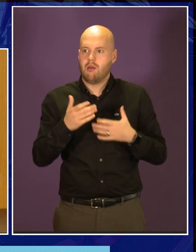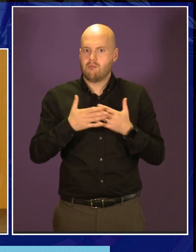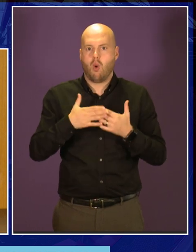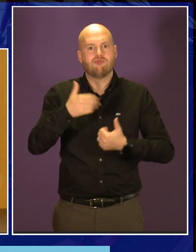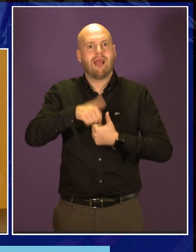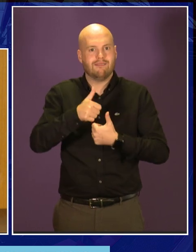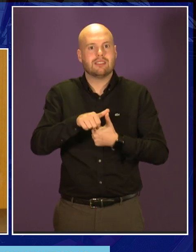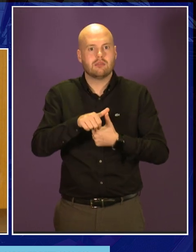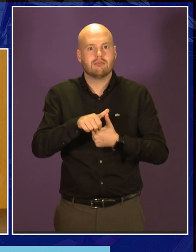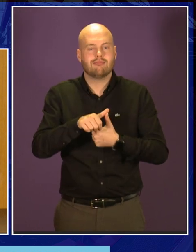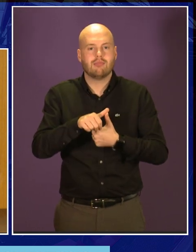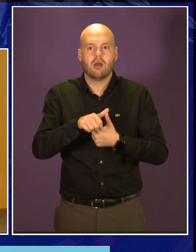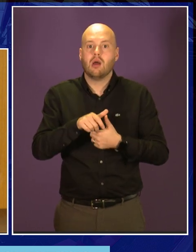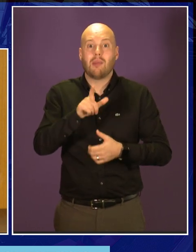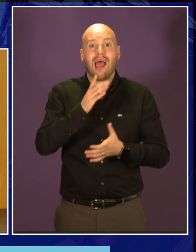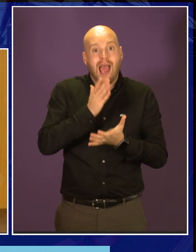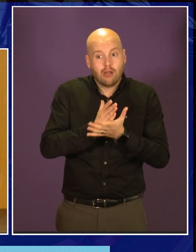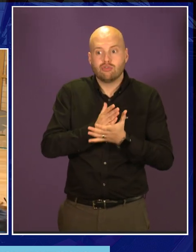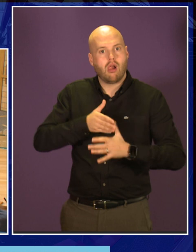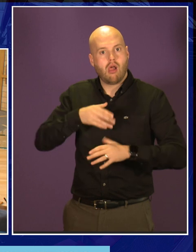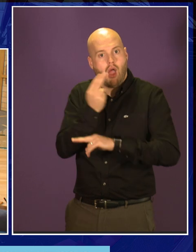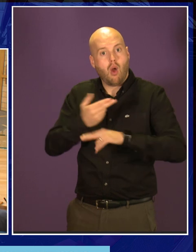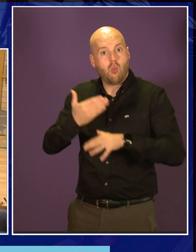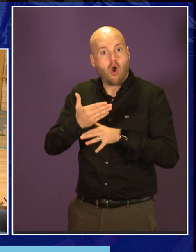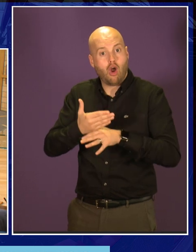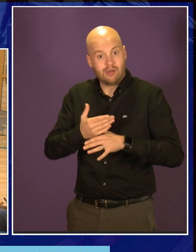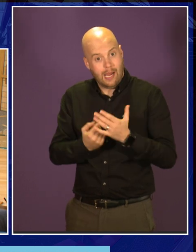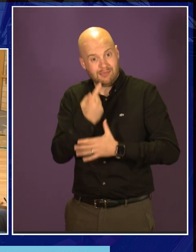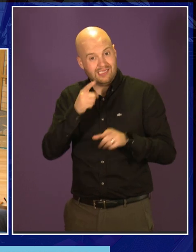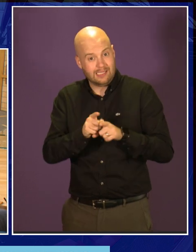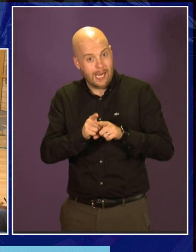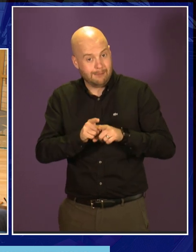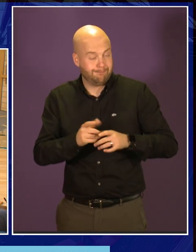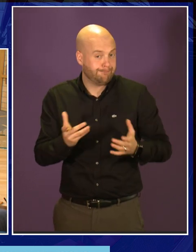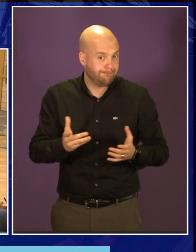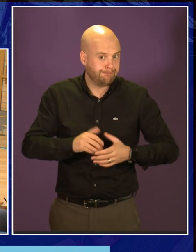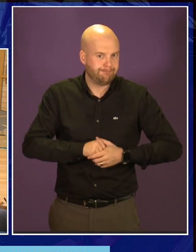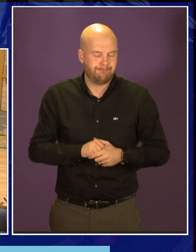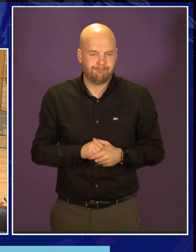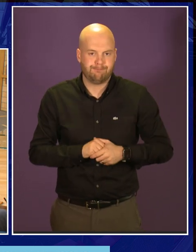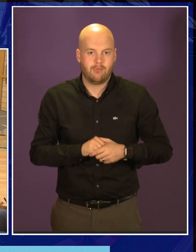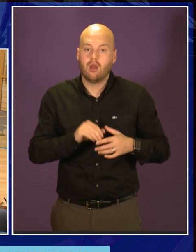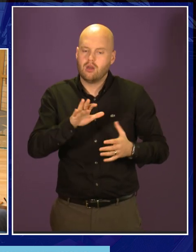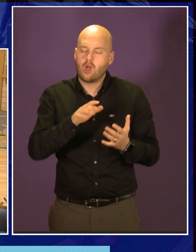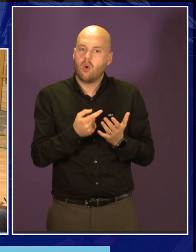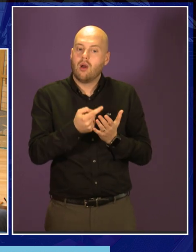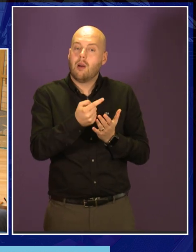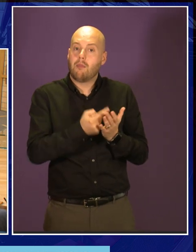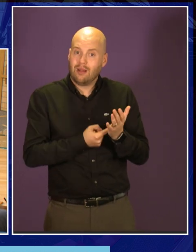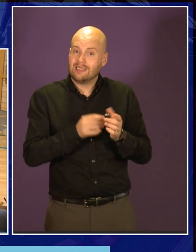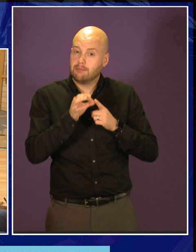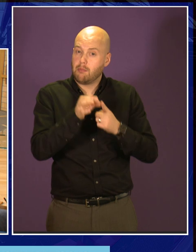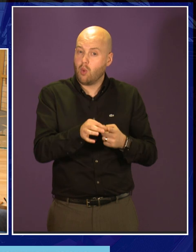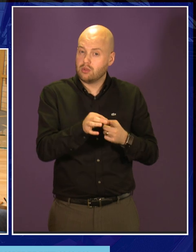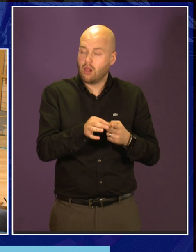to the way in which actual practice is happening on the ground. So in terms of the policy proposals and things that we might be thinking about, there's a